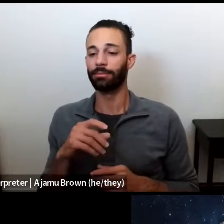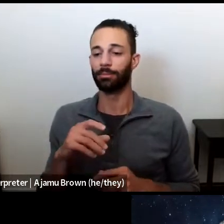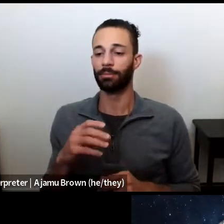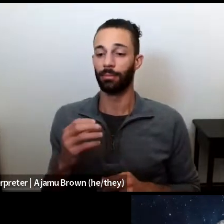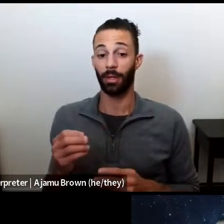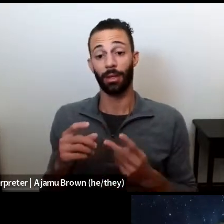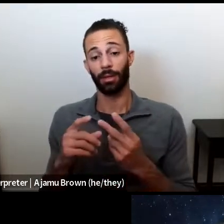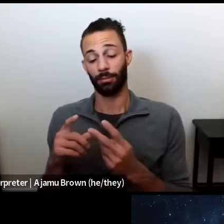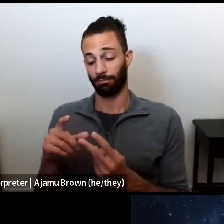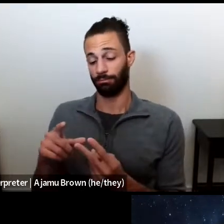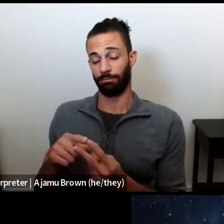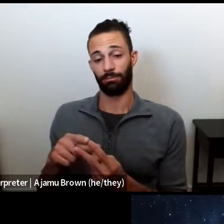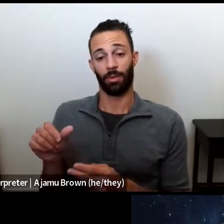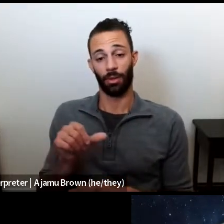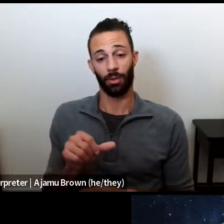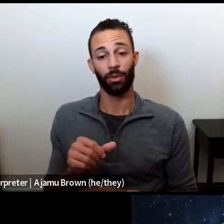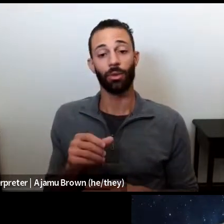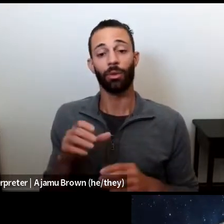it.